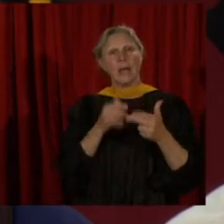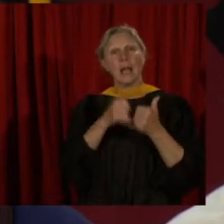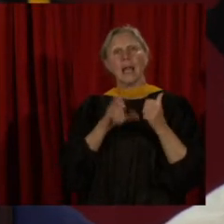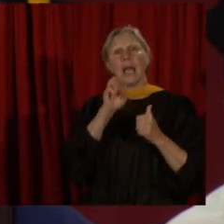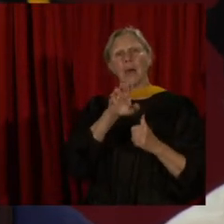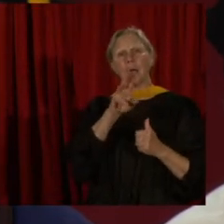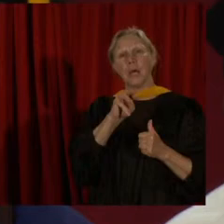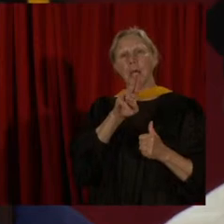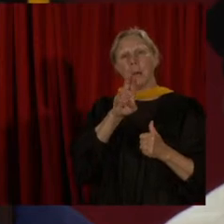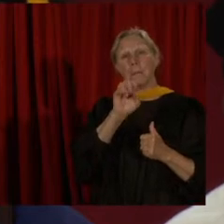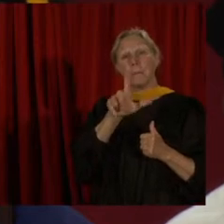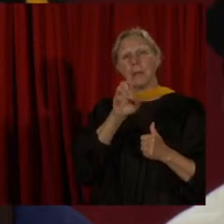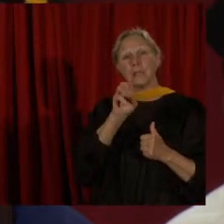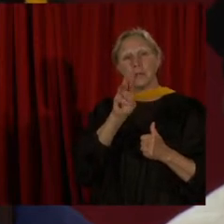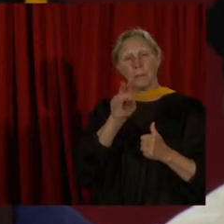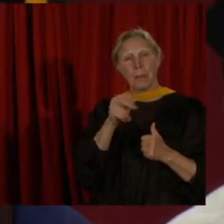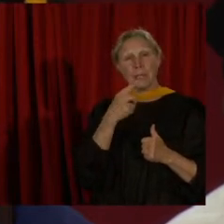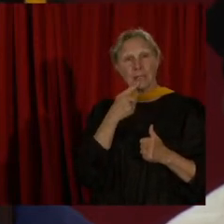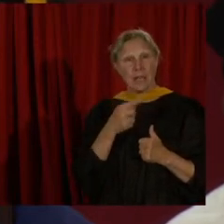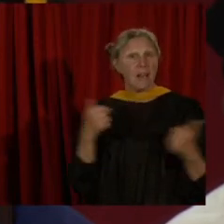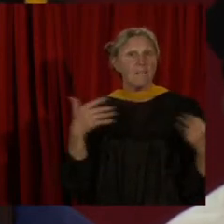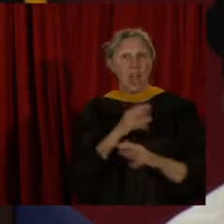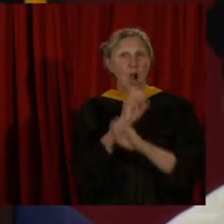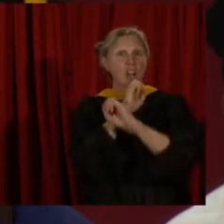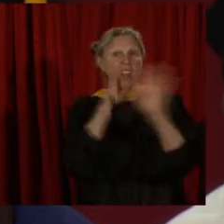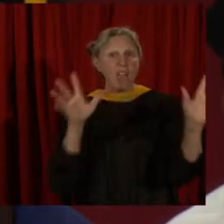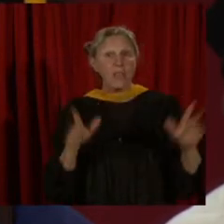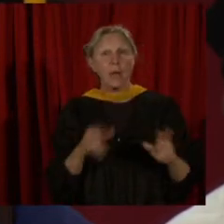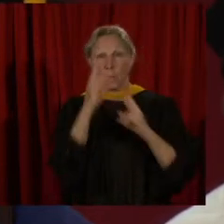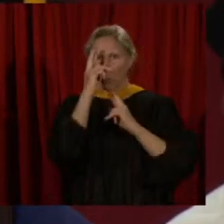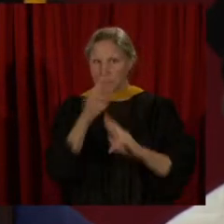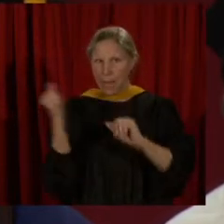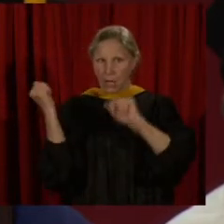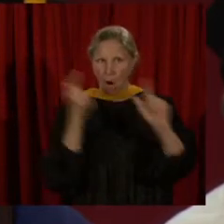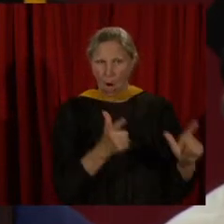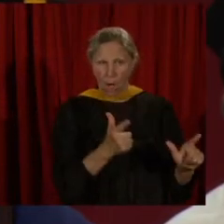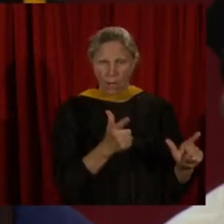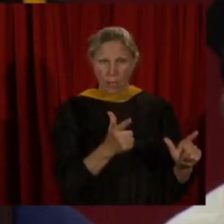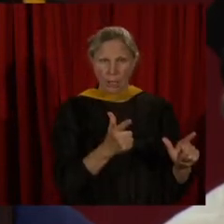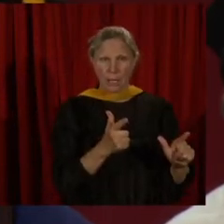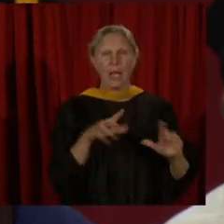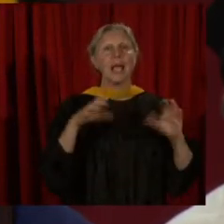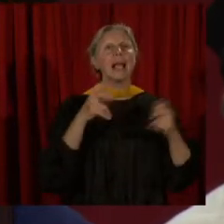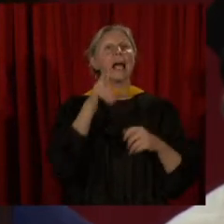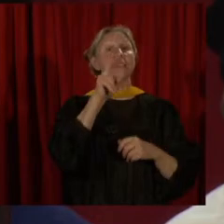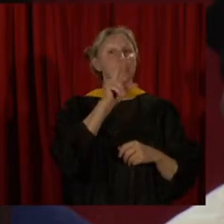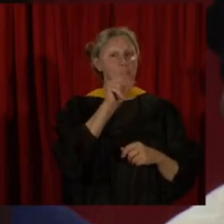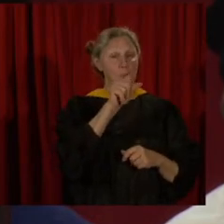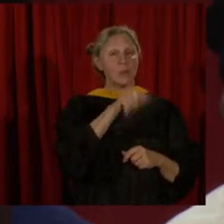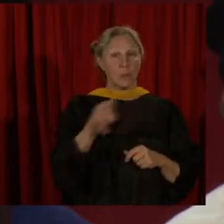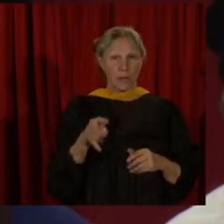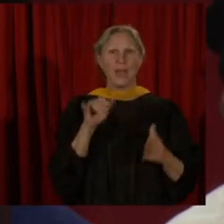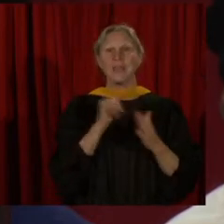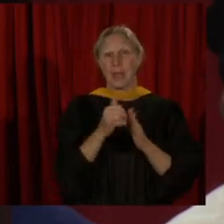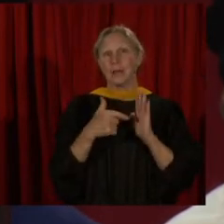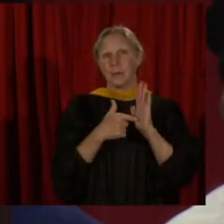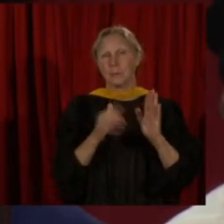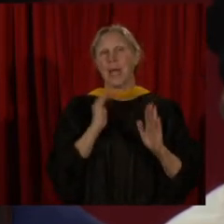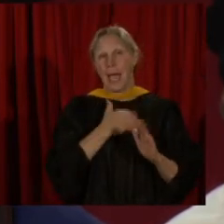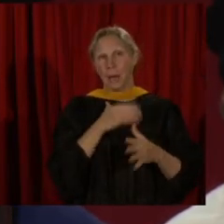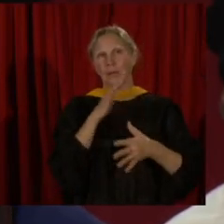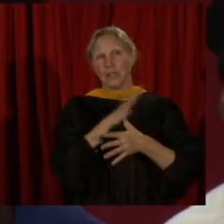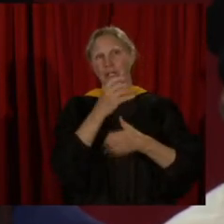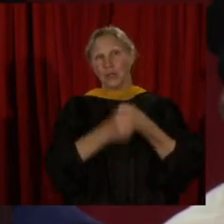who recently said, "Fear nobody, respect everybody." Class of 2022, this represents our senior